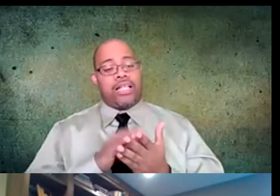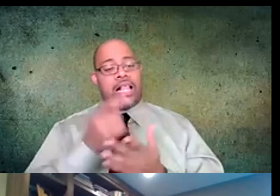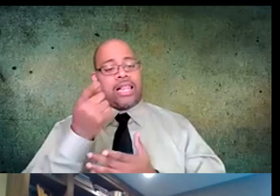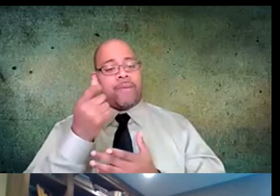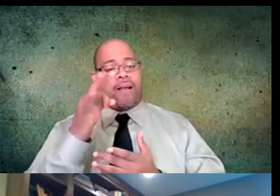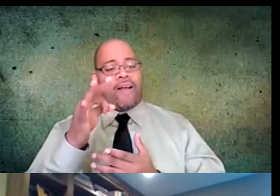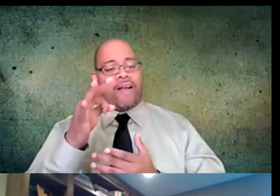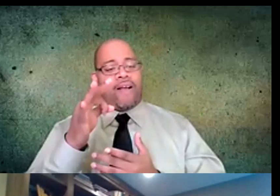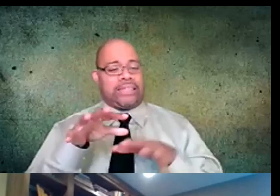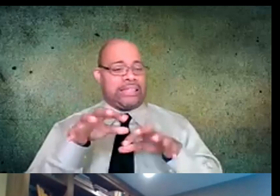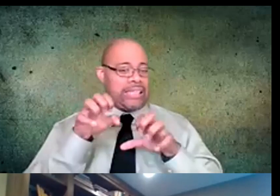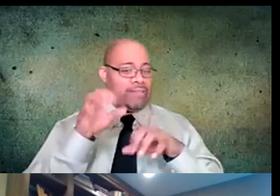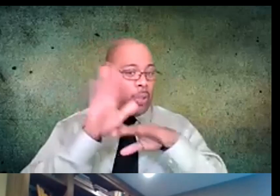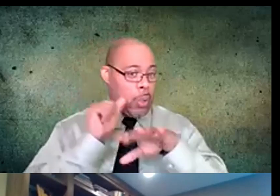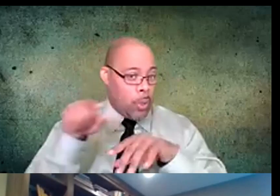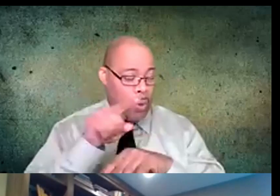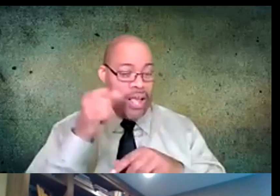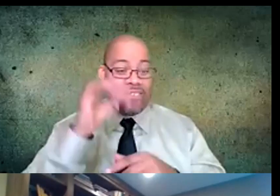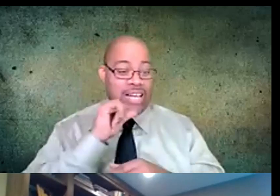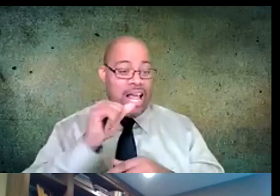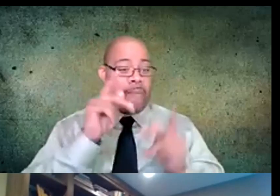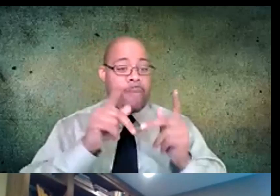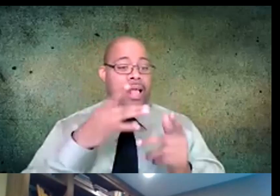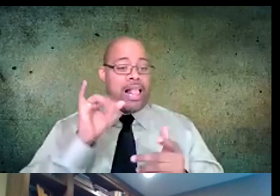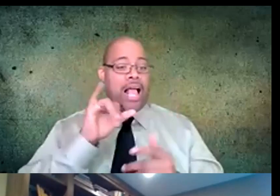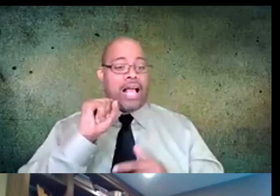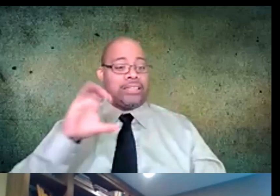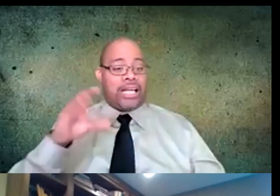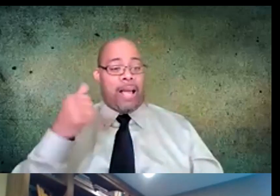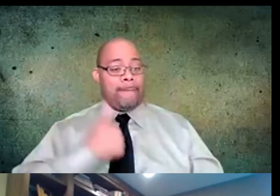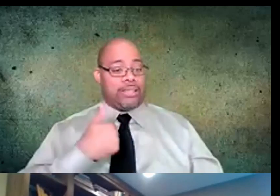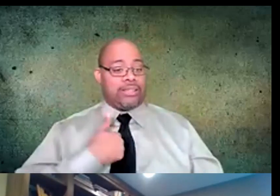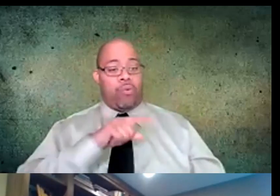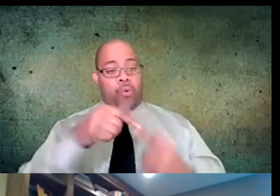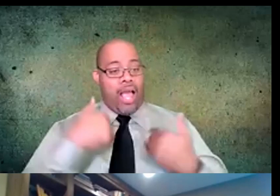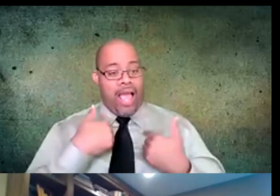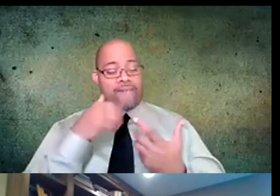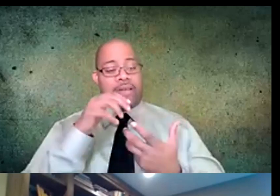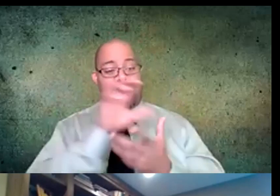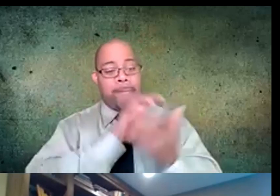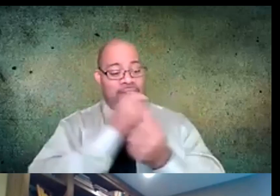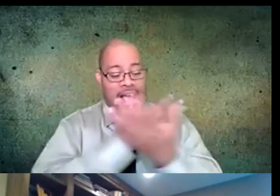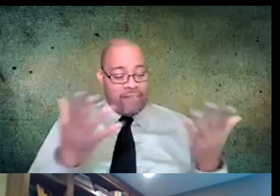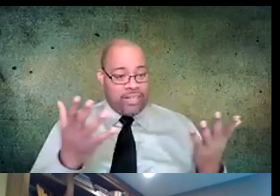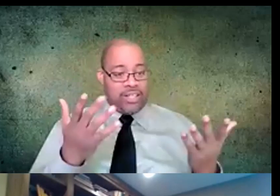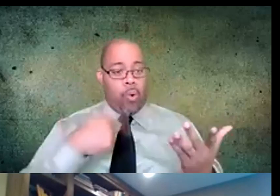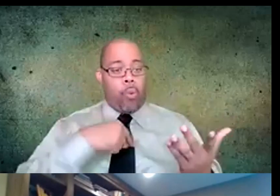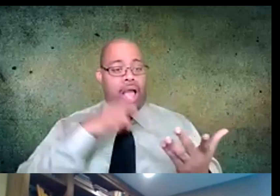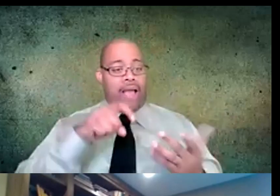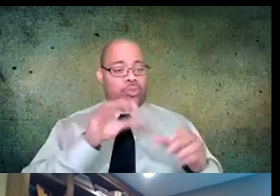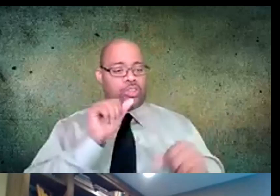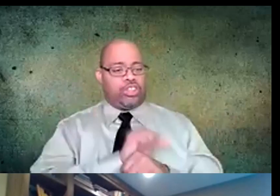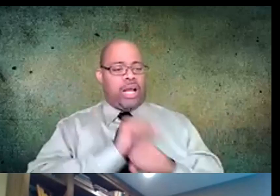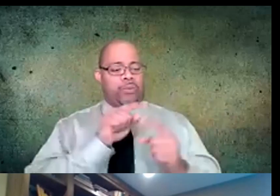of a selfish call out. Otherwise, you know, people like Isaac and myself, when you have a mix of everything, we have to do the job